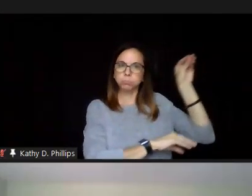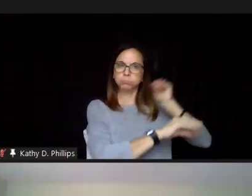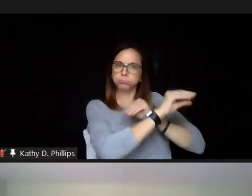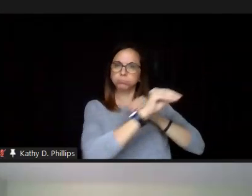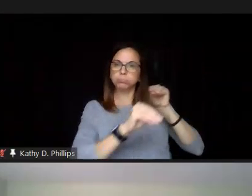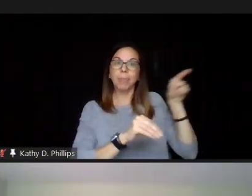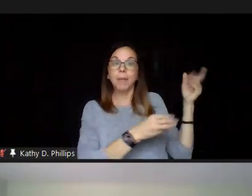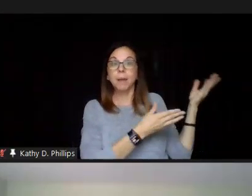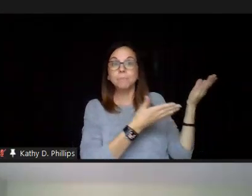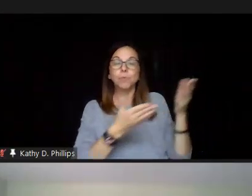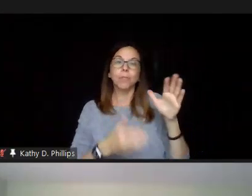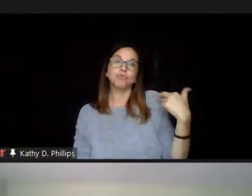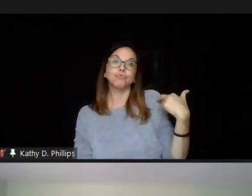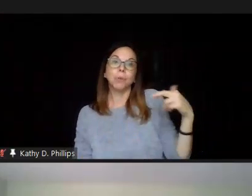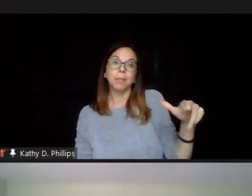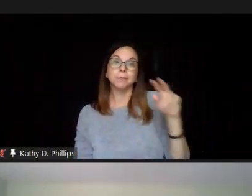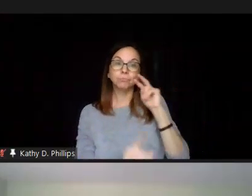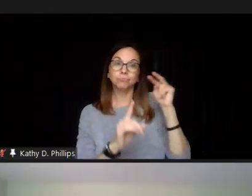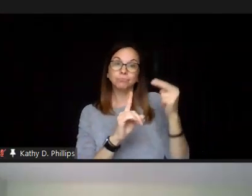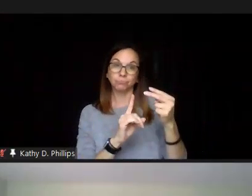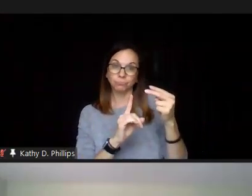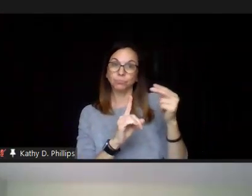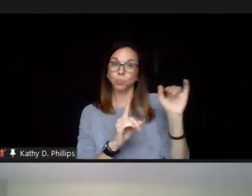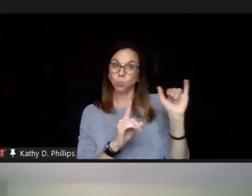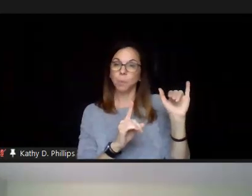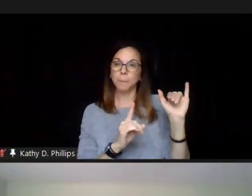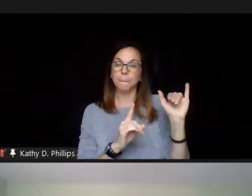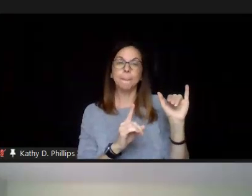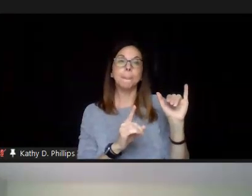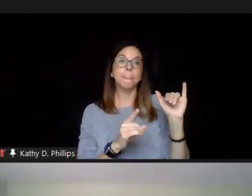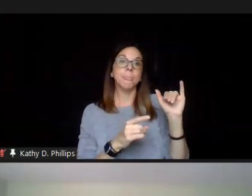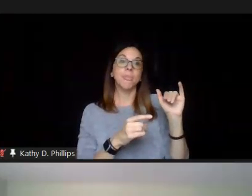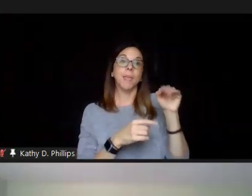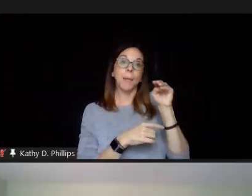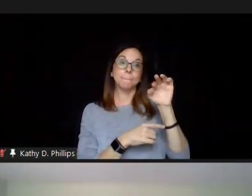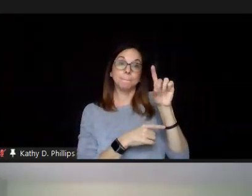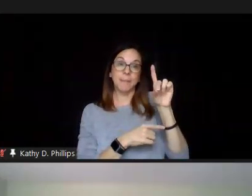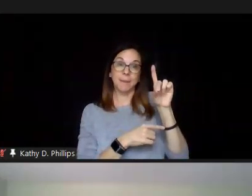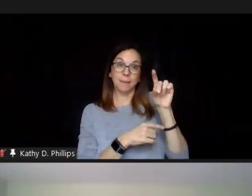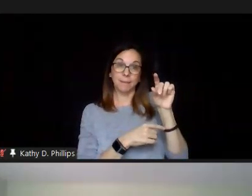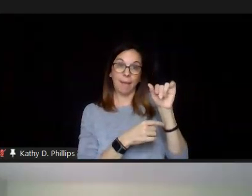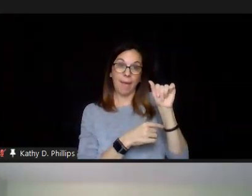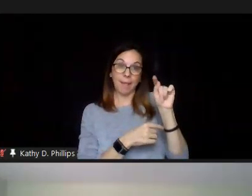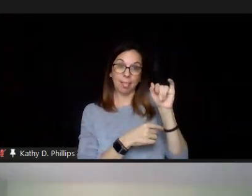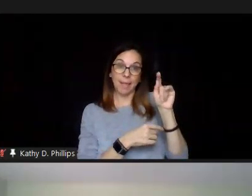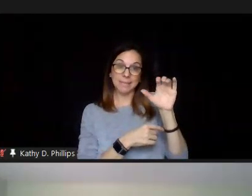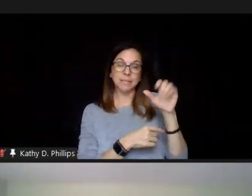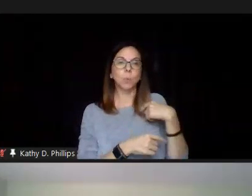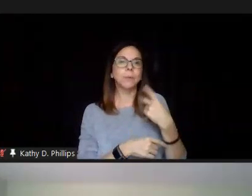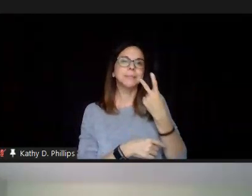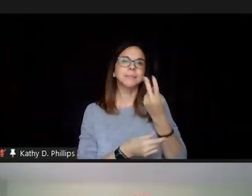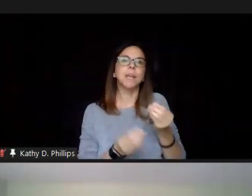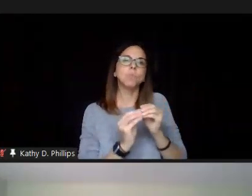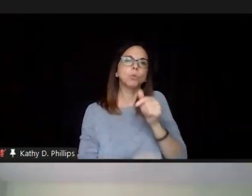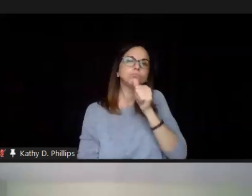religious views with them. And so in in the Mid-Atlantic, we see a lot more tolerance